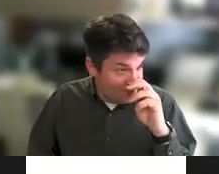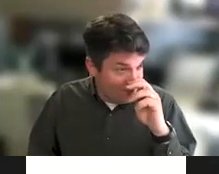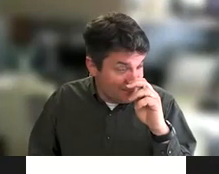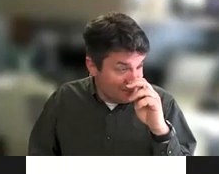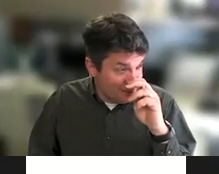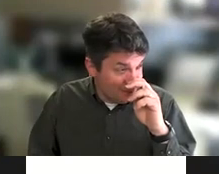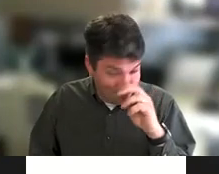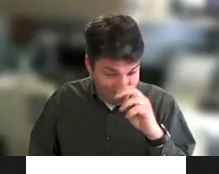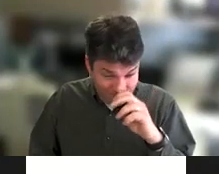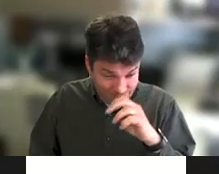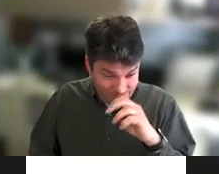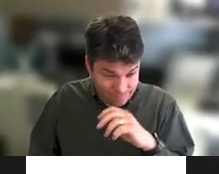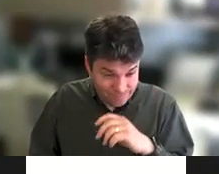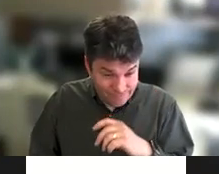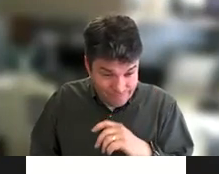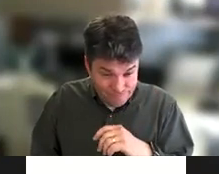excuse me, I have a little sneeze coming on.